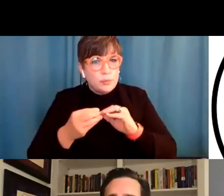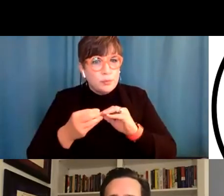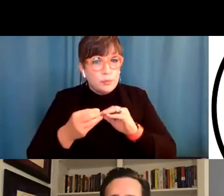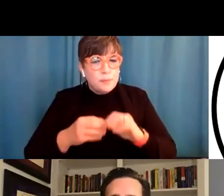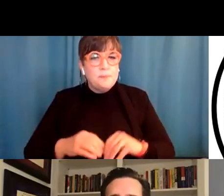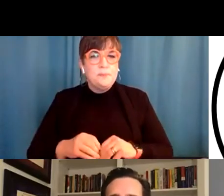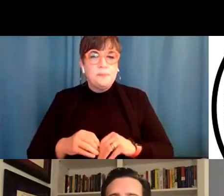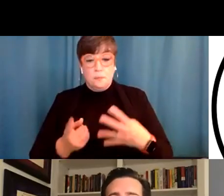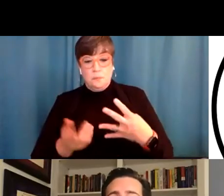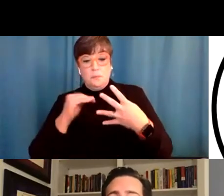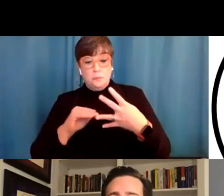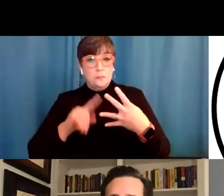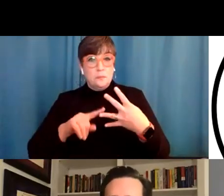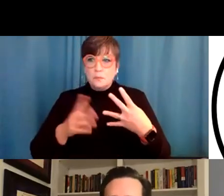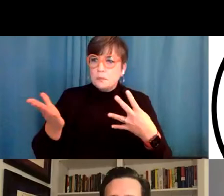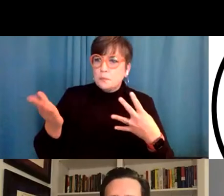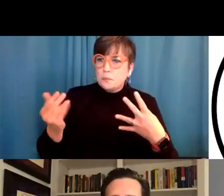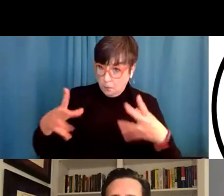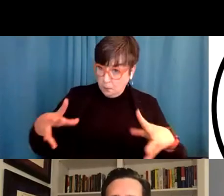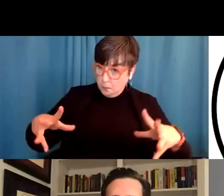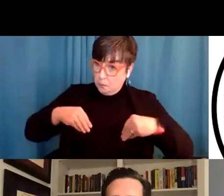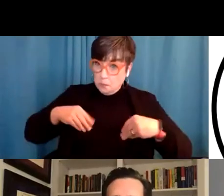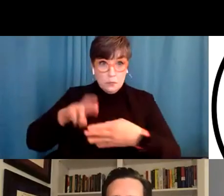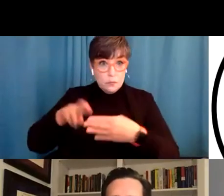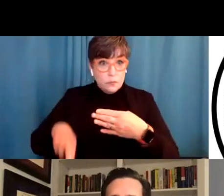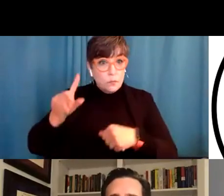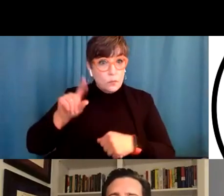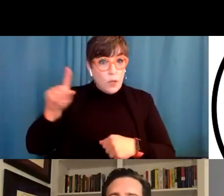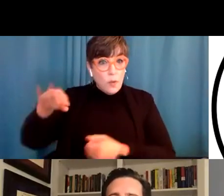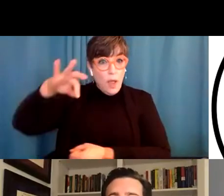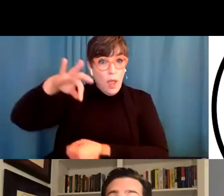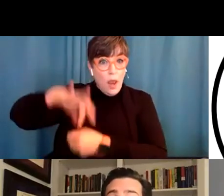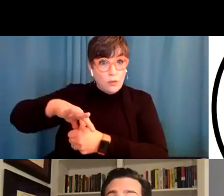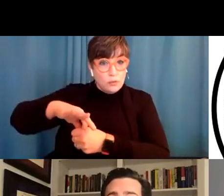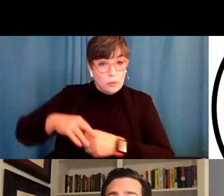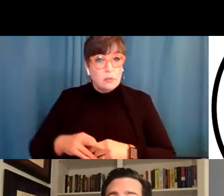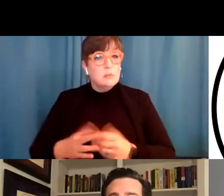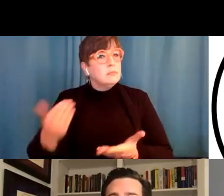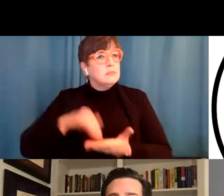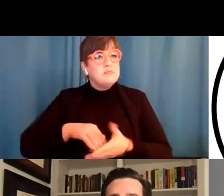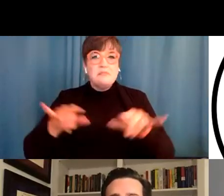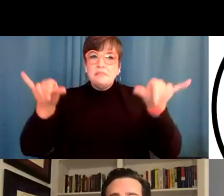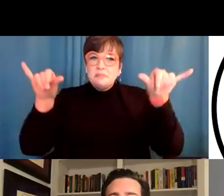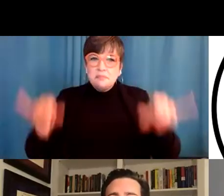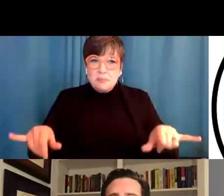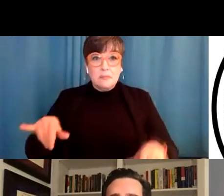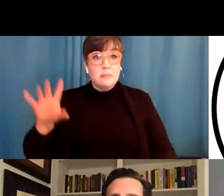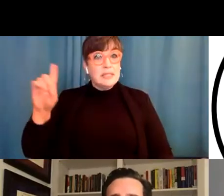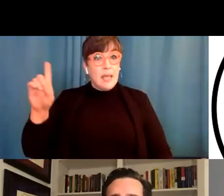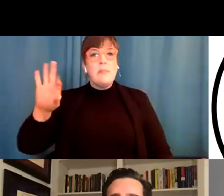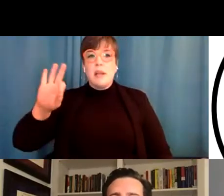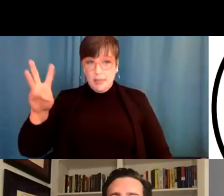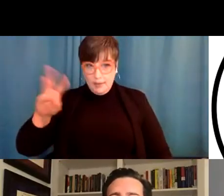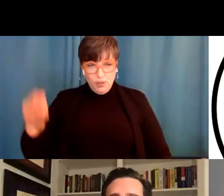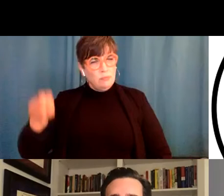We asked people to tell us whether they accept the results of the 2020 election. And again, 96% of Democrats said they accept the